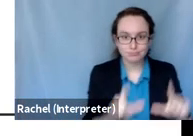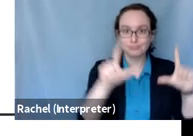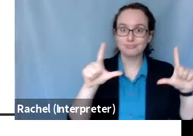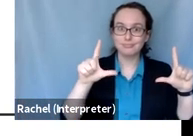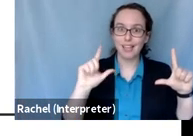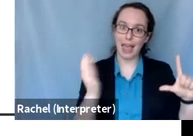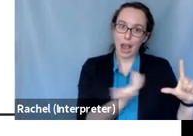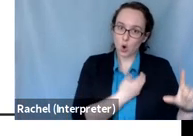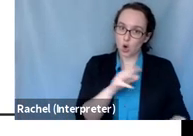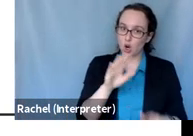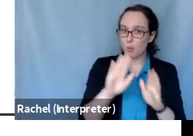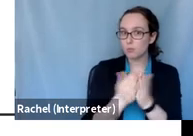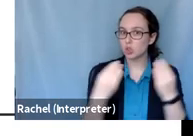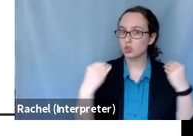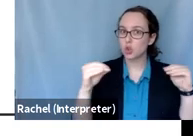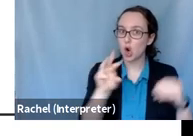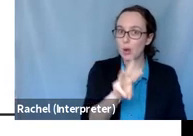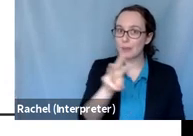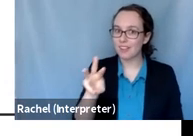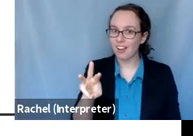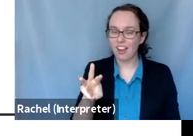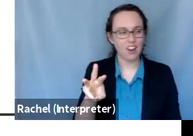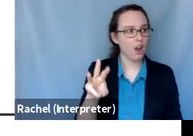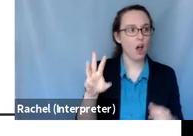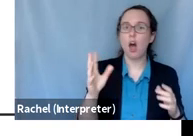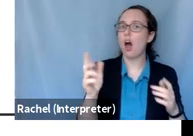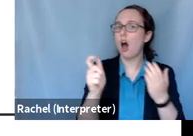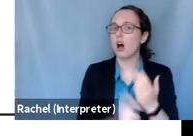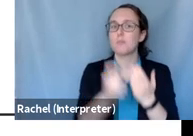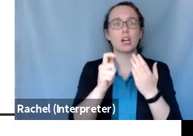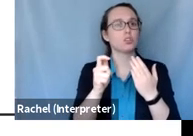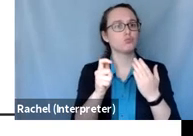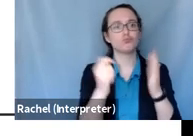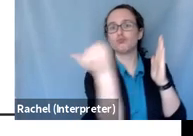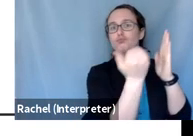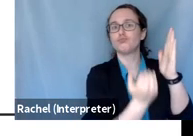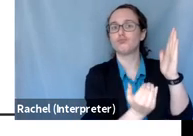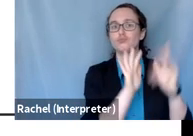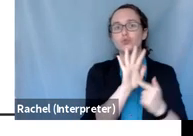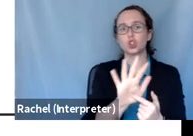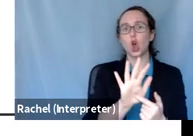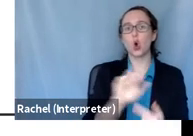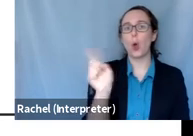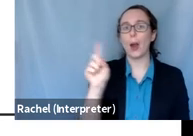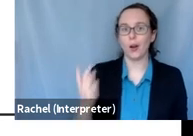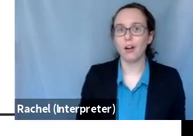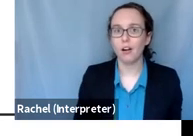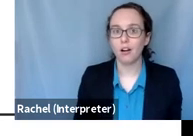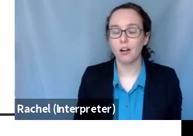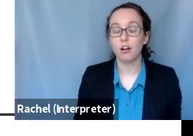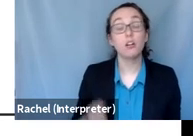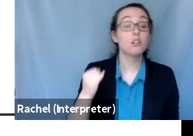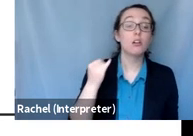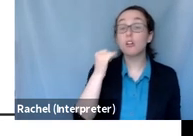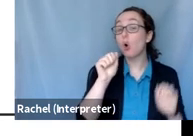course materials for you. And once it auto-populates it, you can either opt in to purchase them if you wish so, or you could remove them if